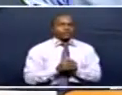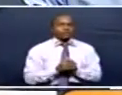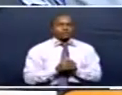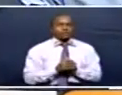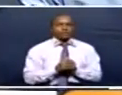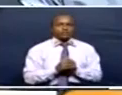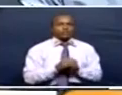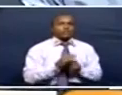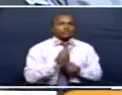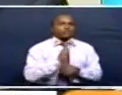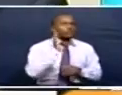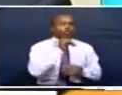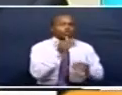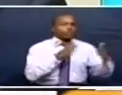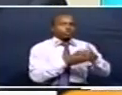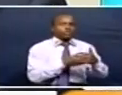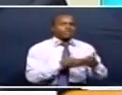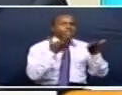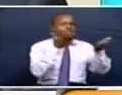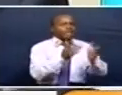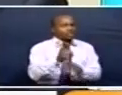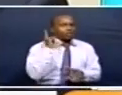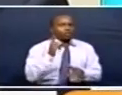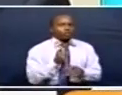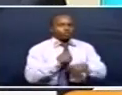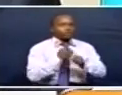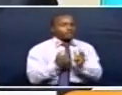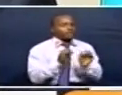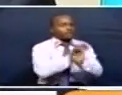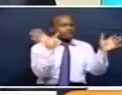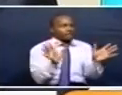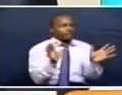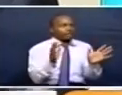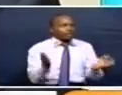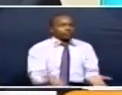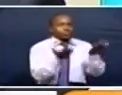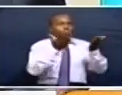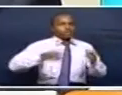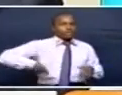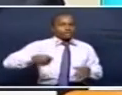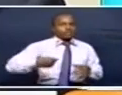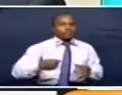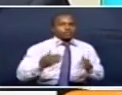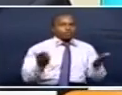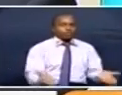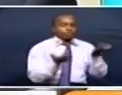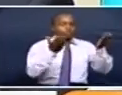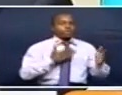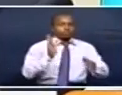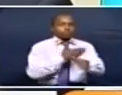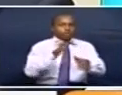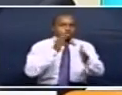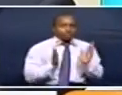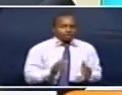stopped? You're not hassled or stopped. It's there, it's the law. We made it so that you can promote the industry. We are promoting our musicians, we